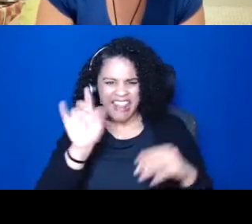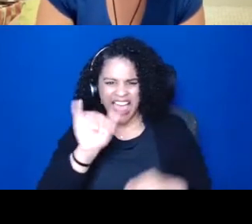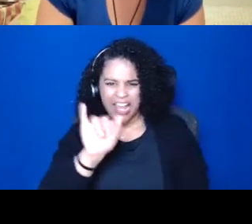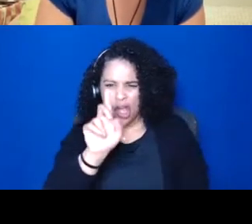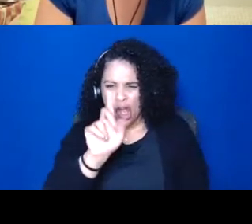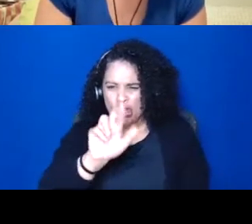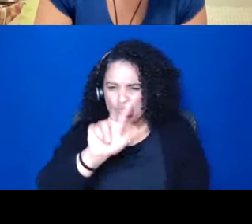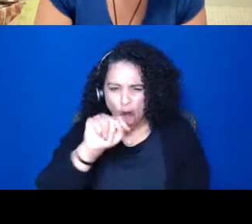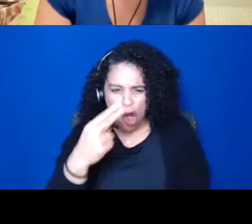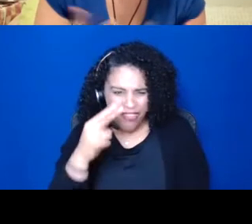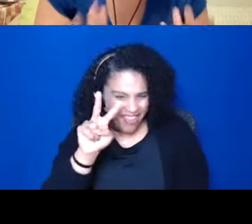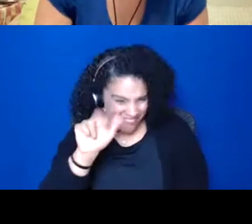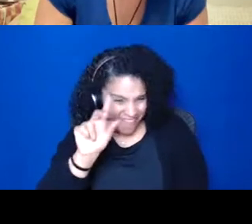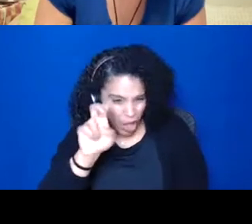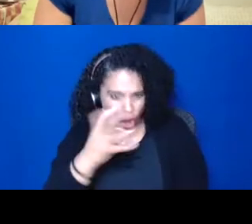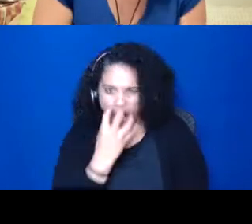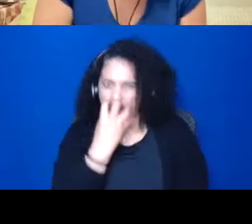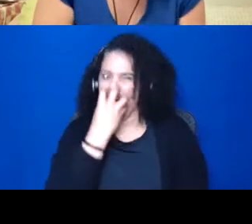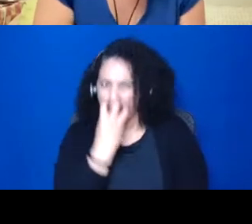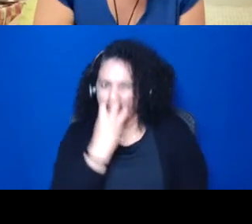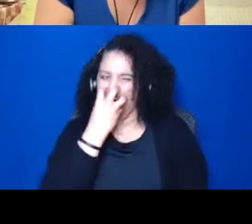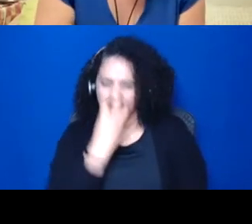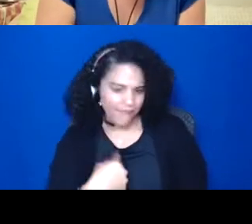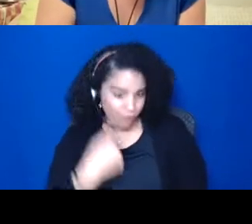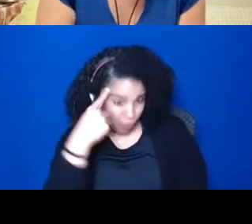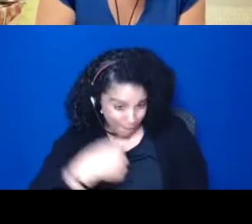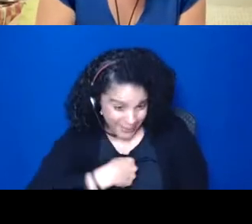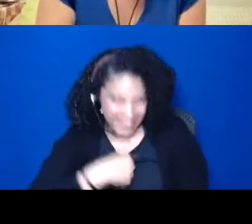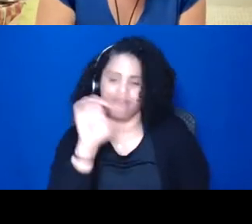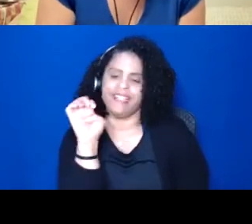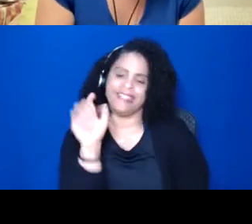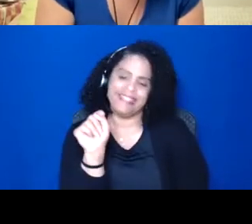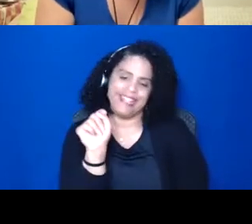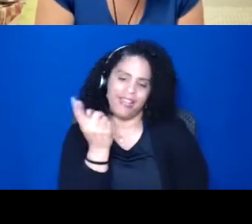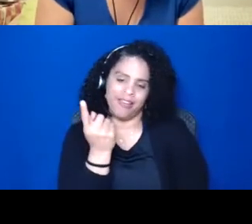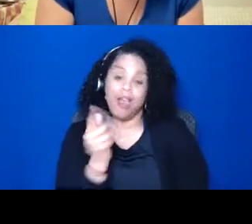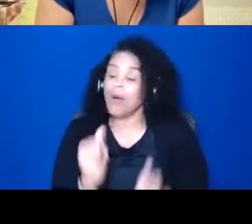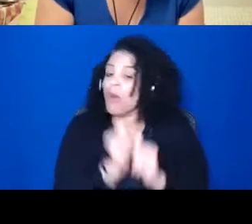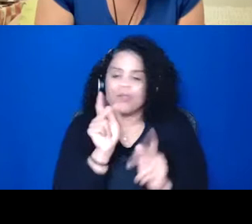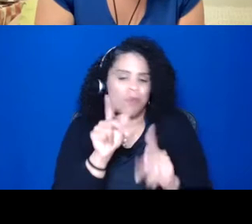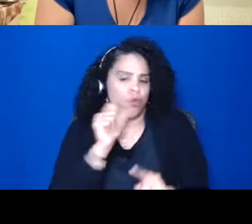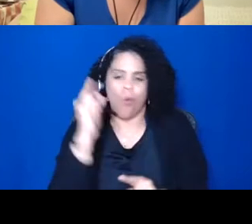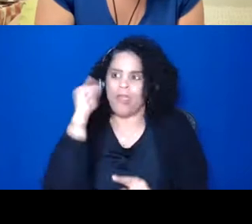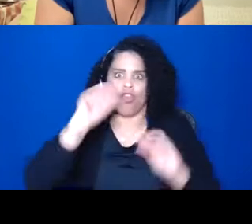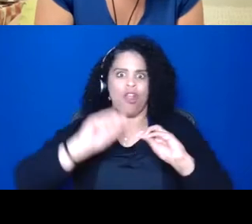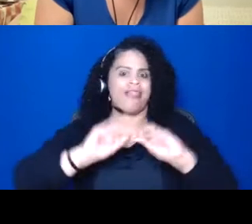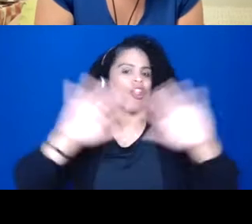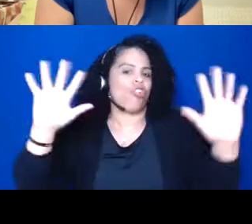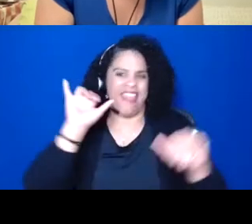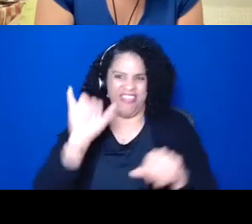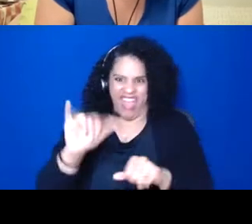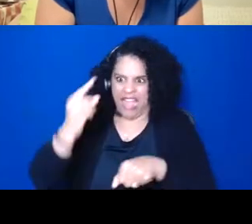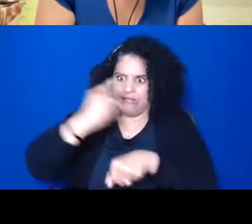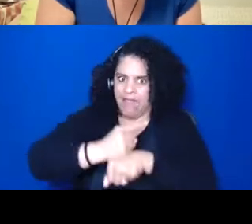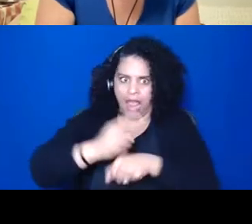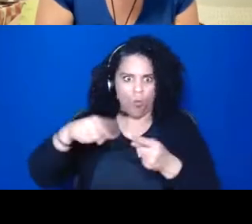type sound. For me, it was ET. So most people do not hear clearly on the day that they are